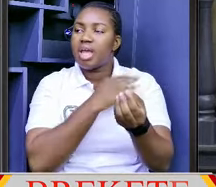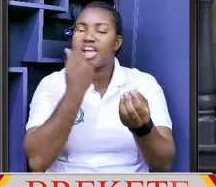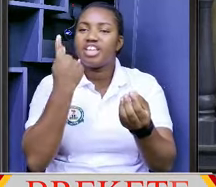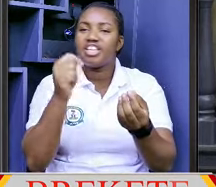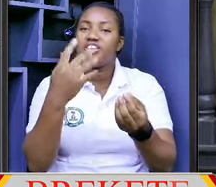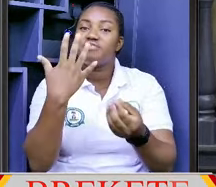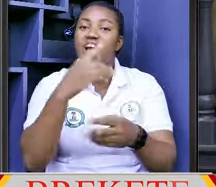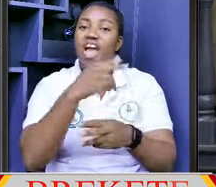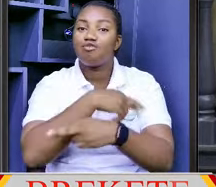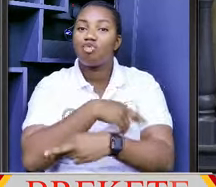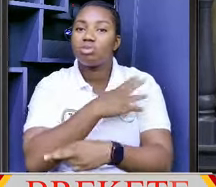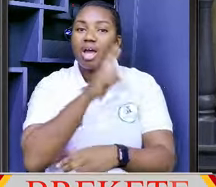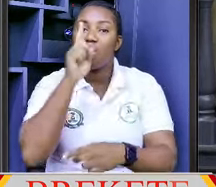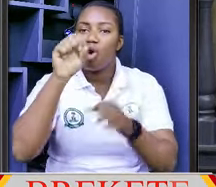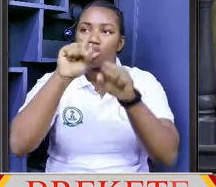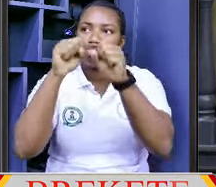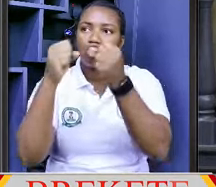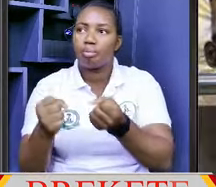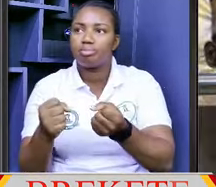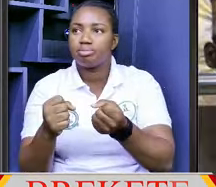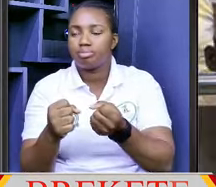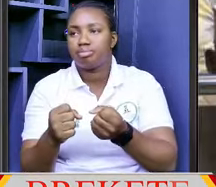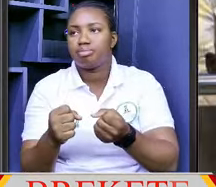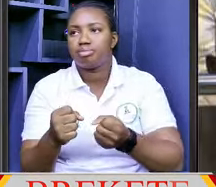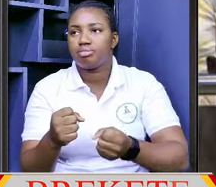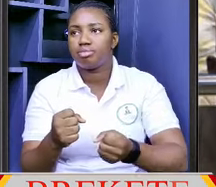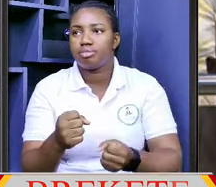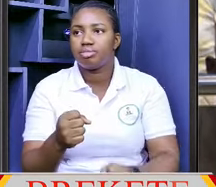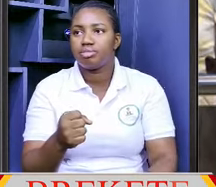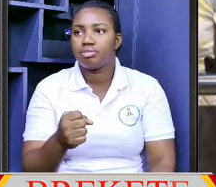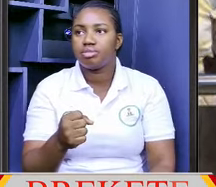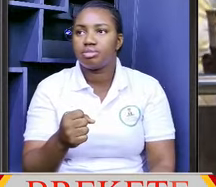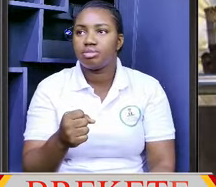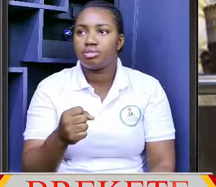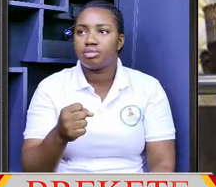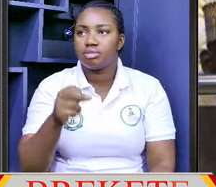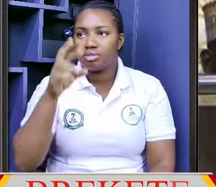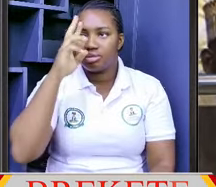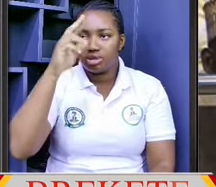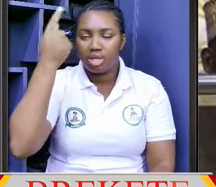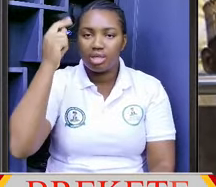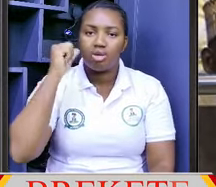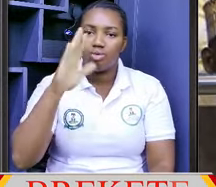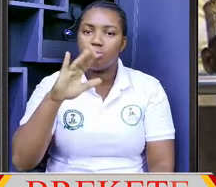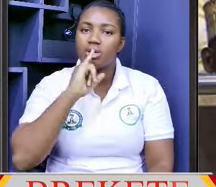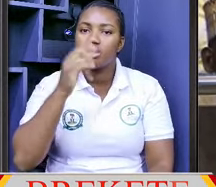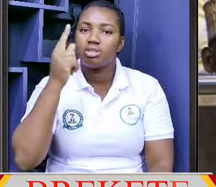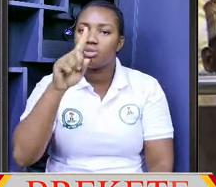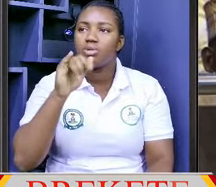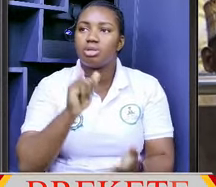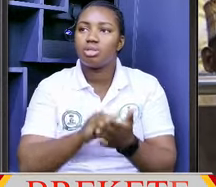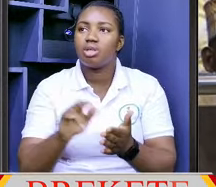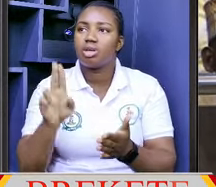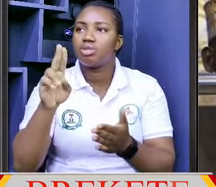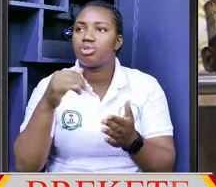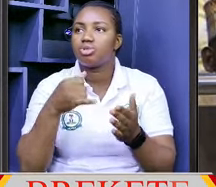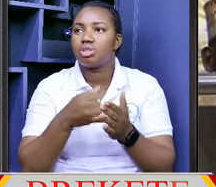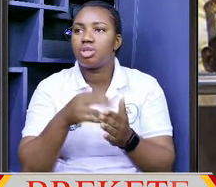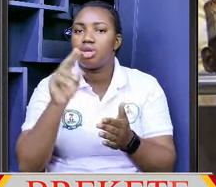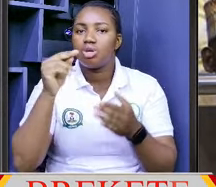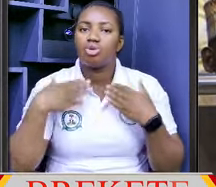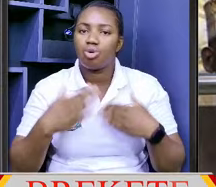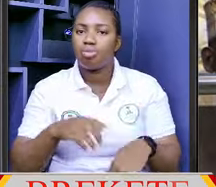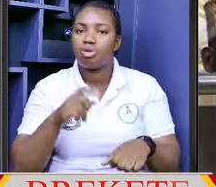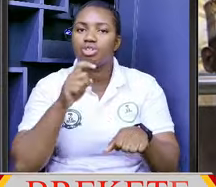and the 5 rooms and 1 shop? Sir, the woman is the one that use it. Nobody touch anything for the